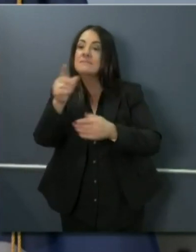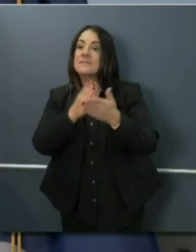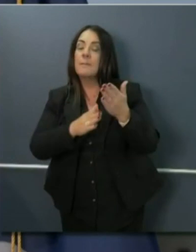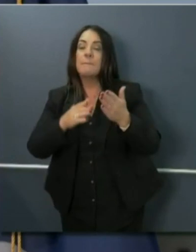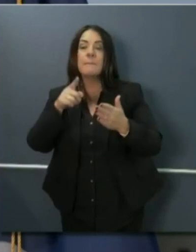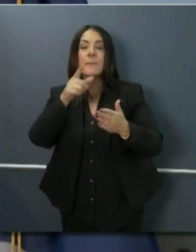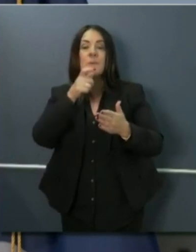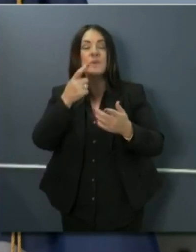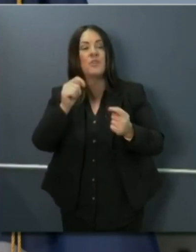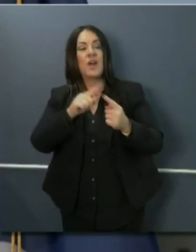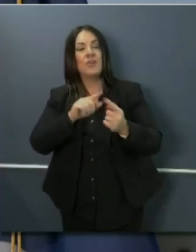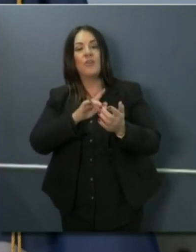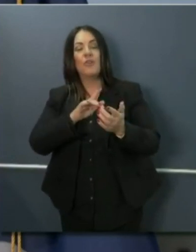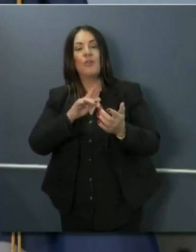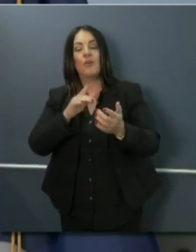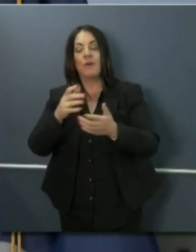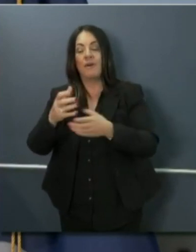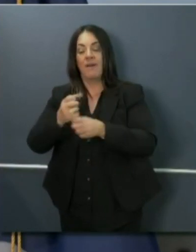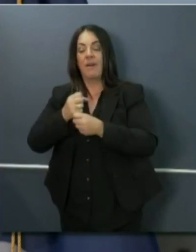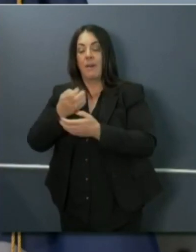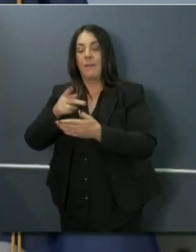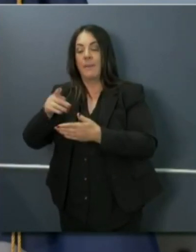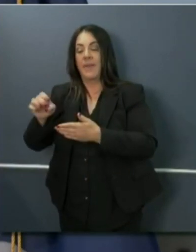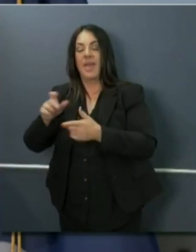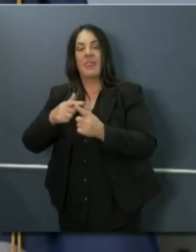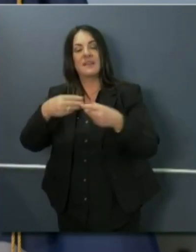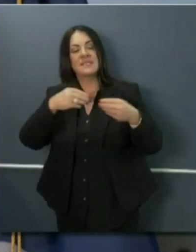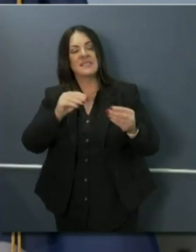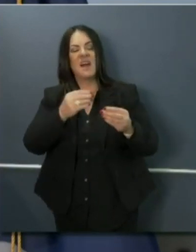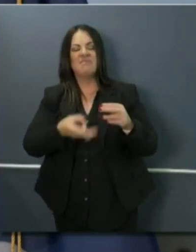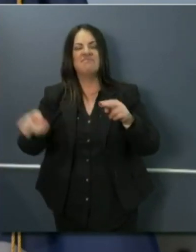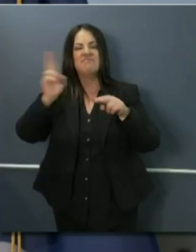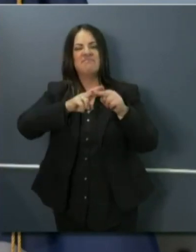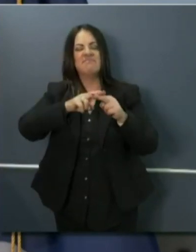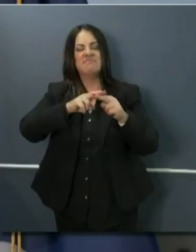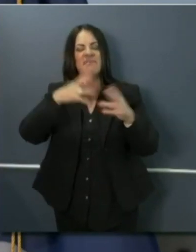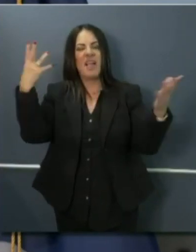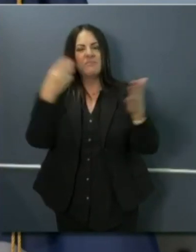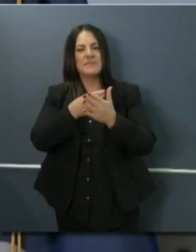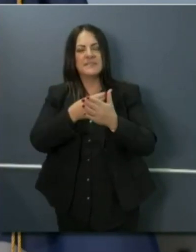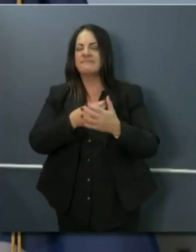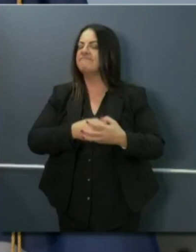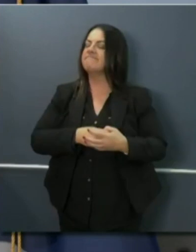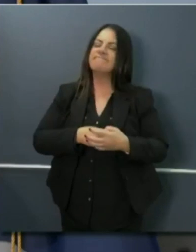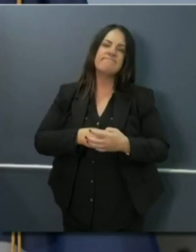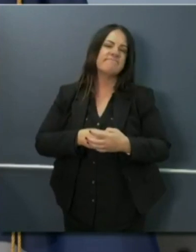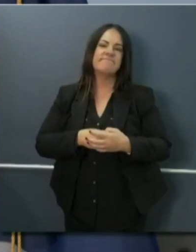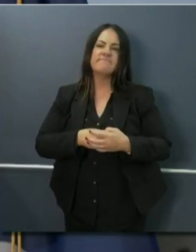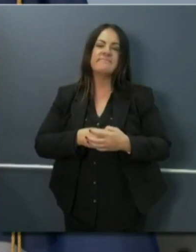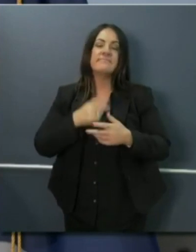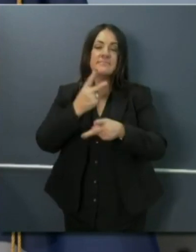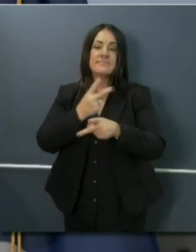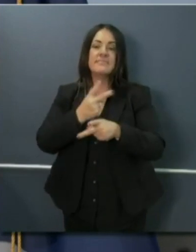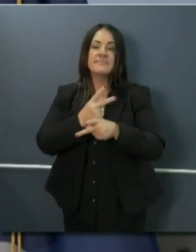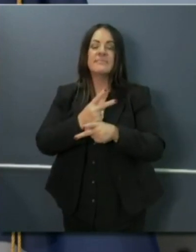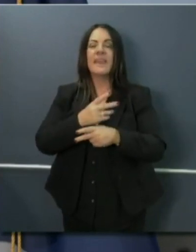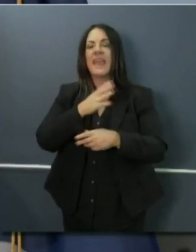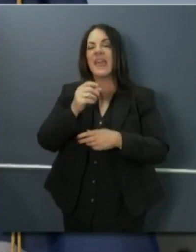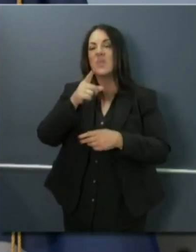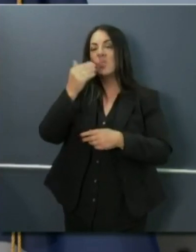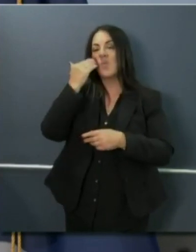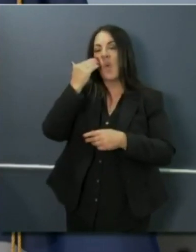just for large institutions like states and hospital systems, to be very, very wary of people